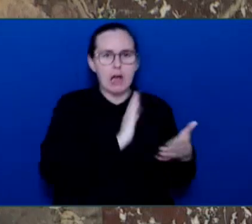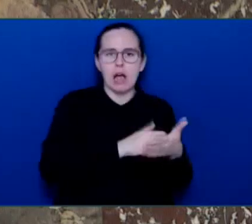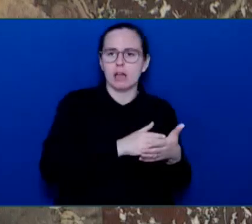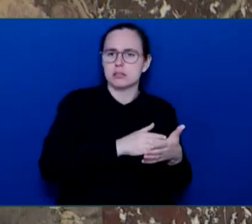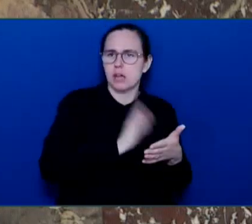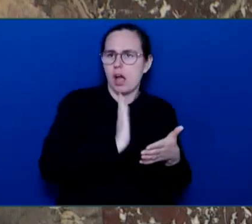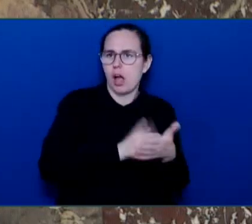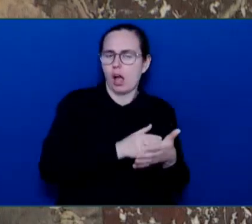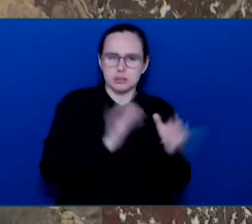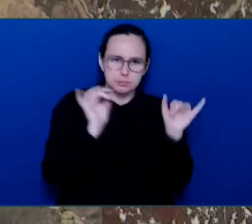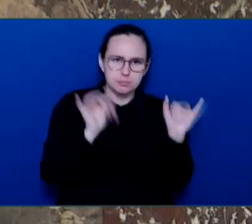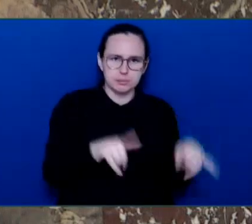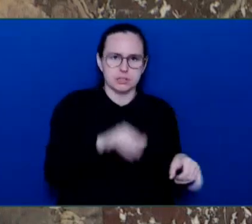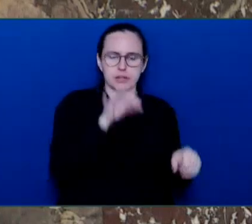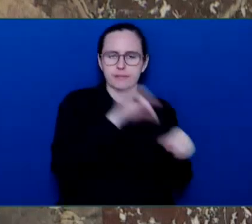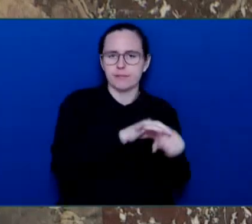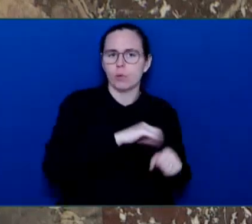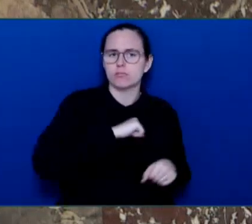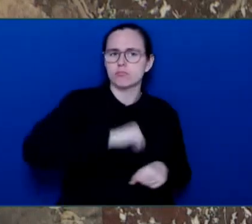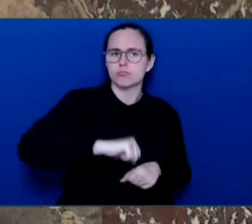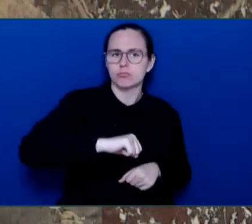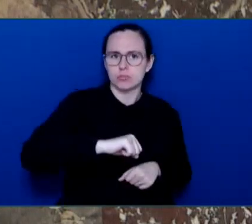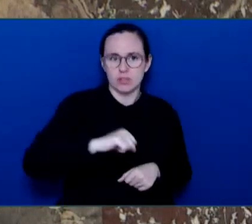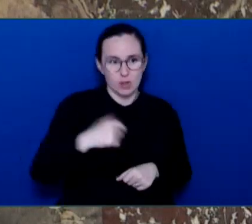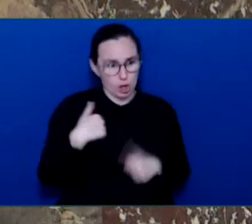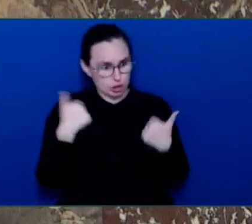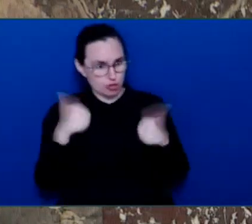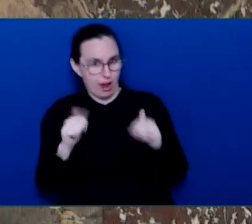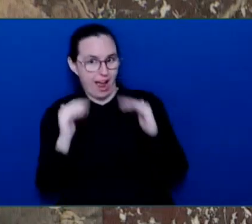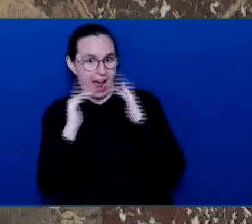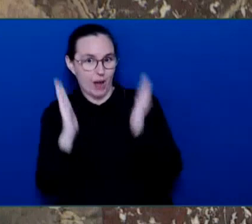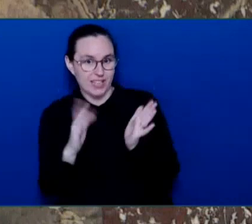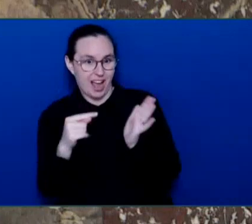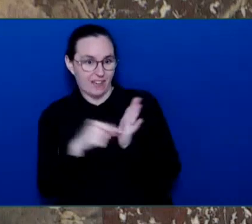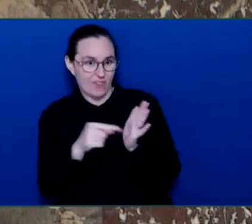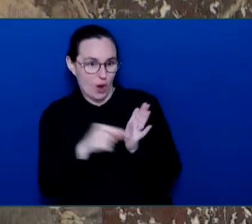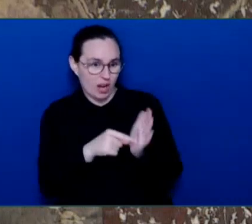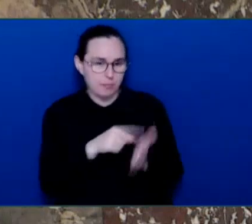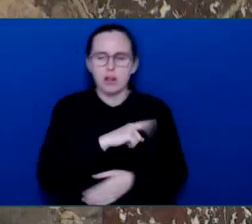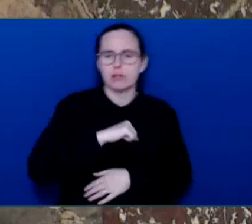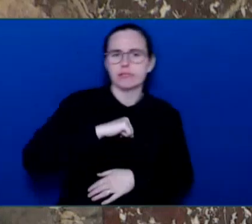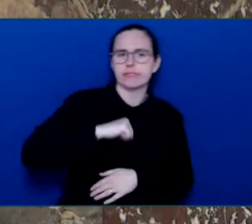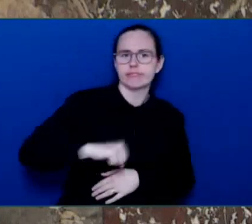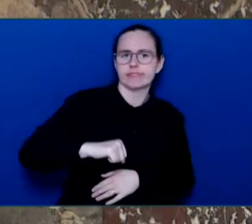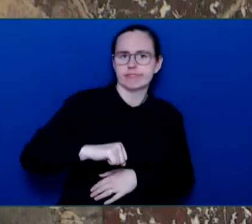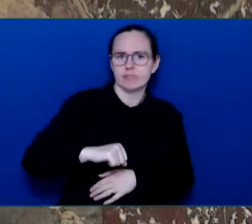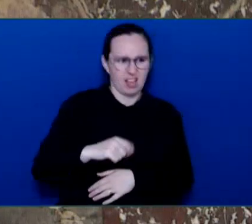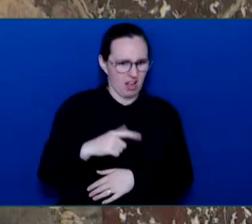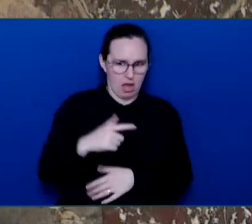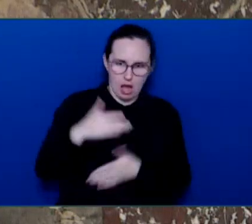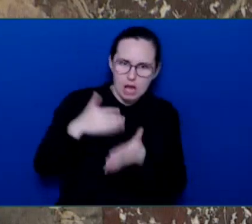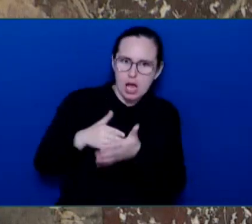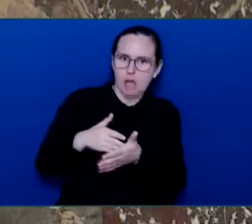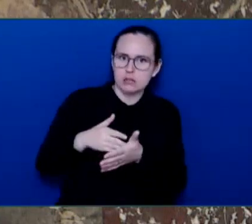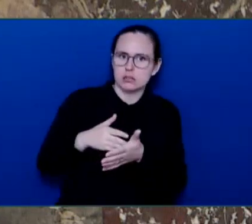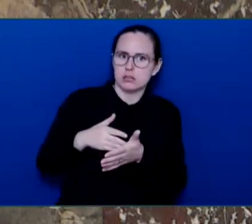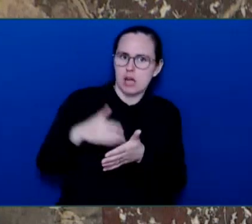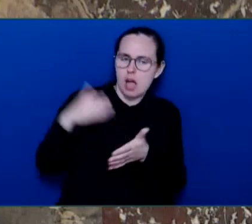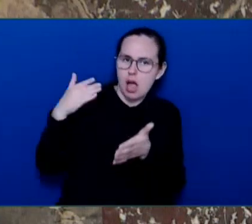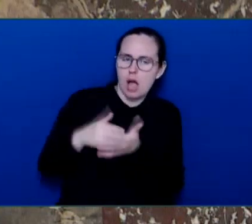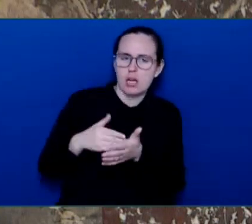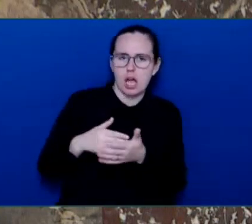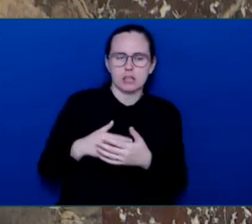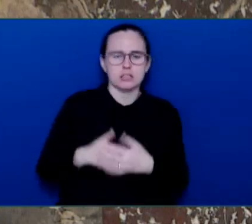for investors and speculators and people who turned homes into hotels.